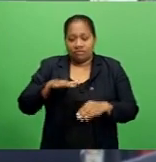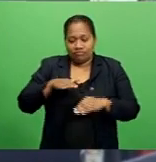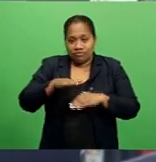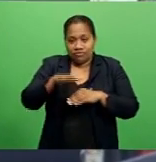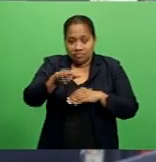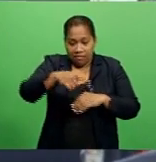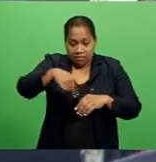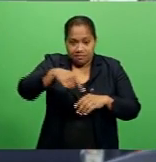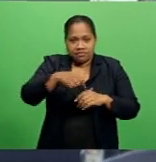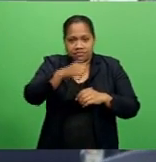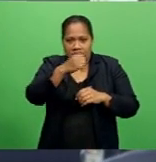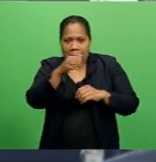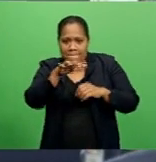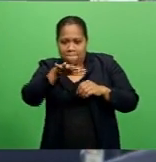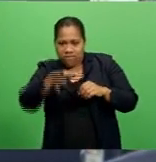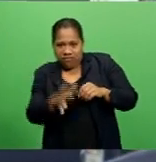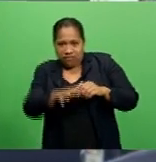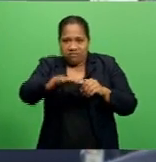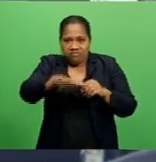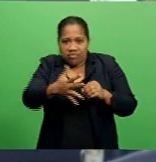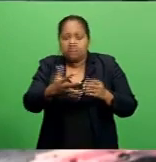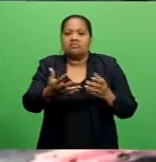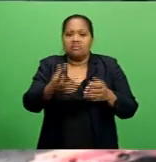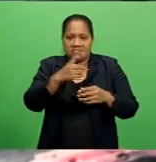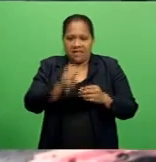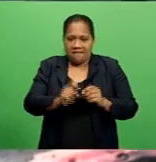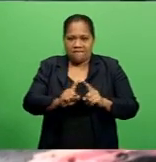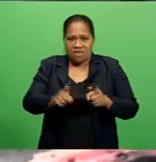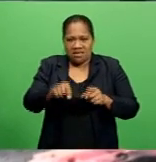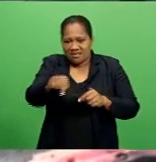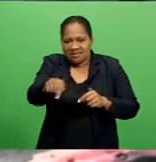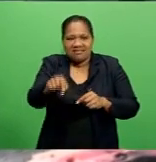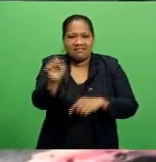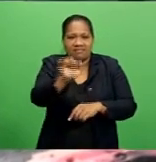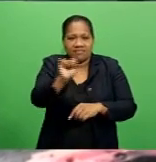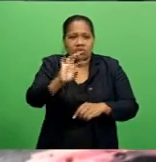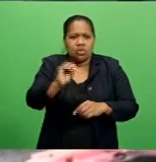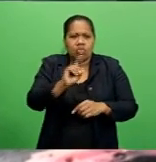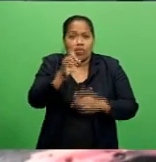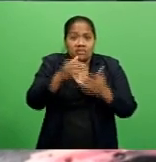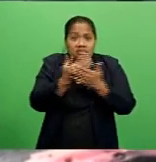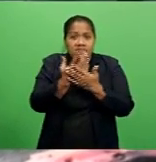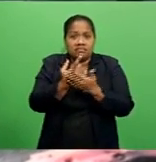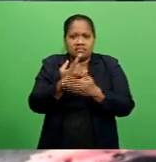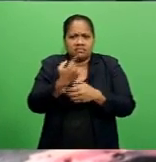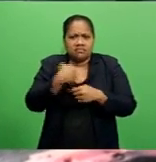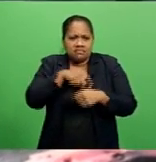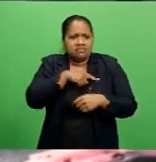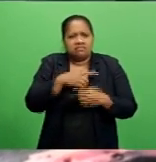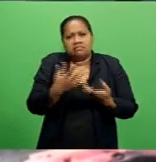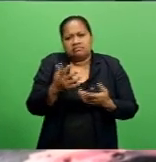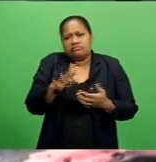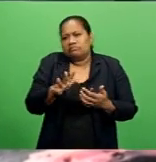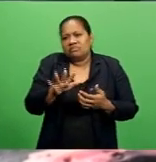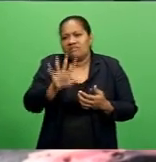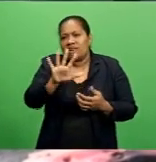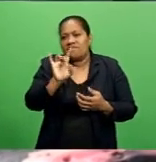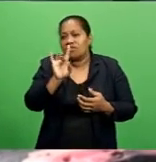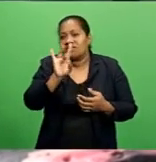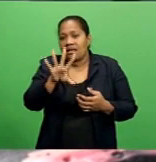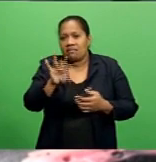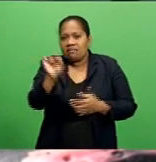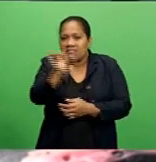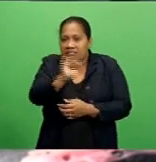biggest thing could be a steering rack. So basically, in a day we get about maybe close to 5 or 10 vehicles